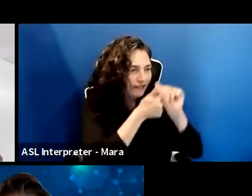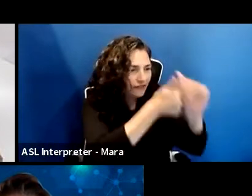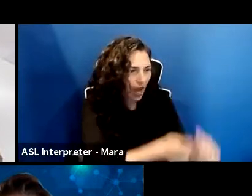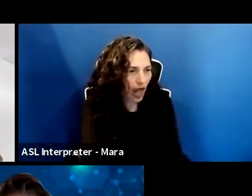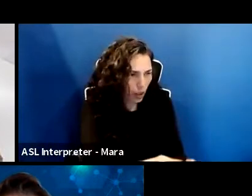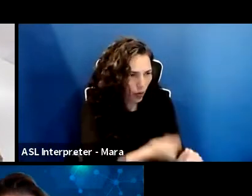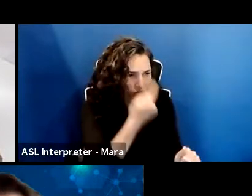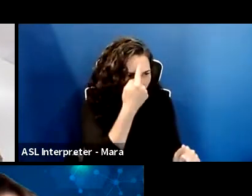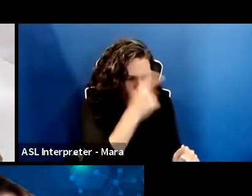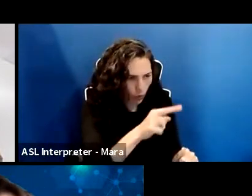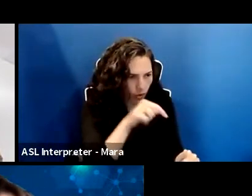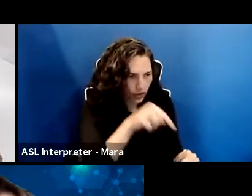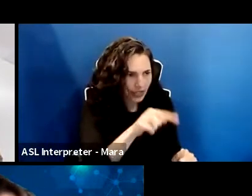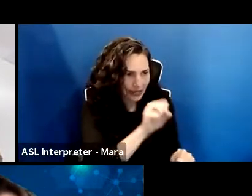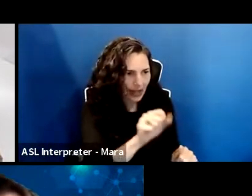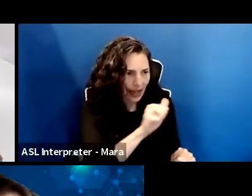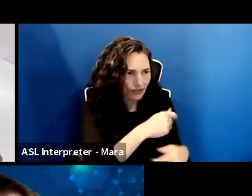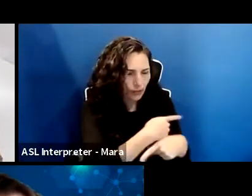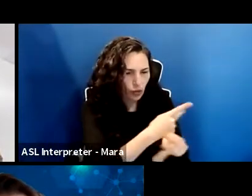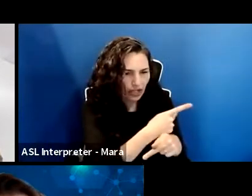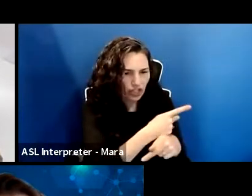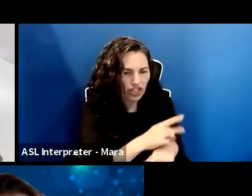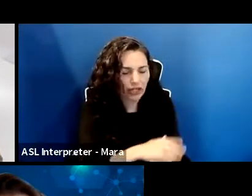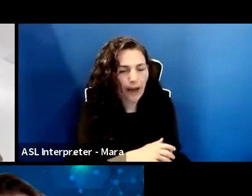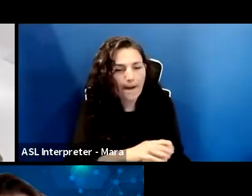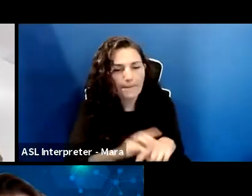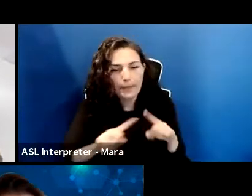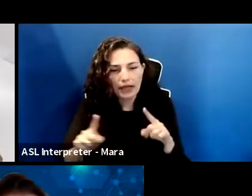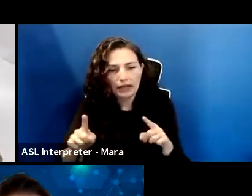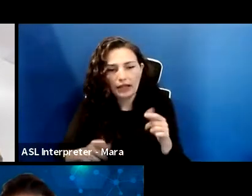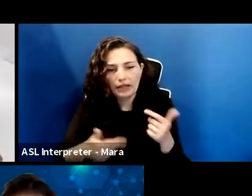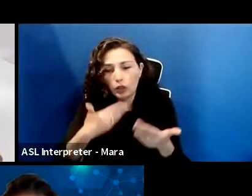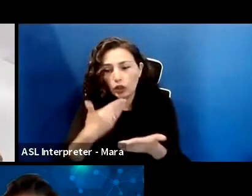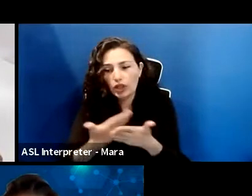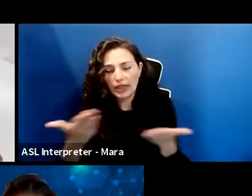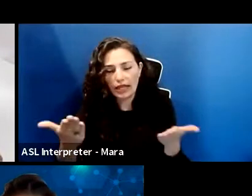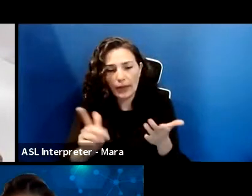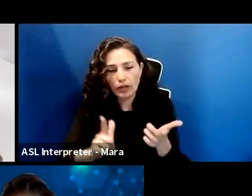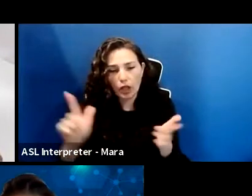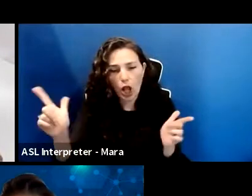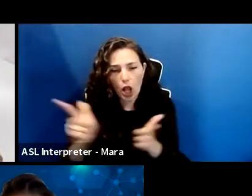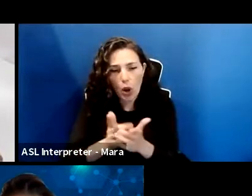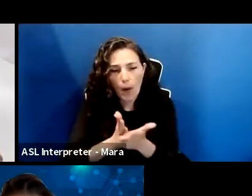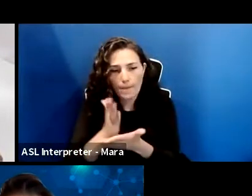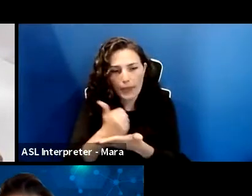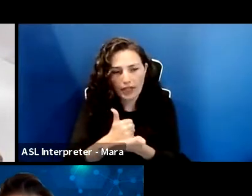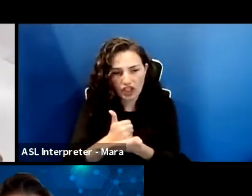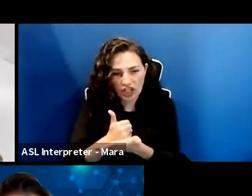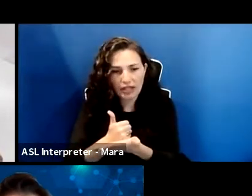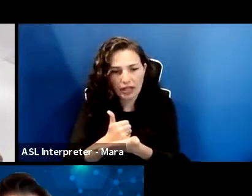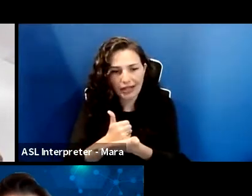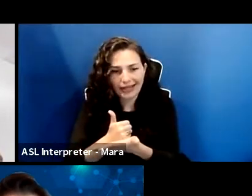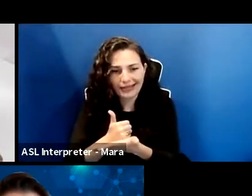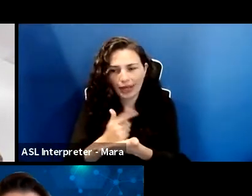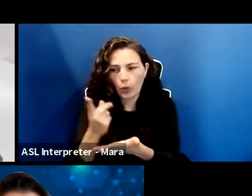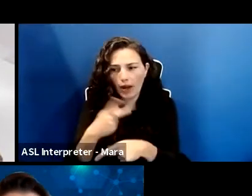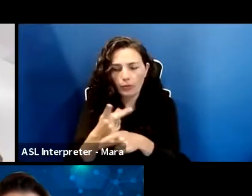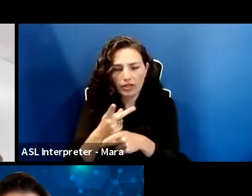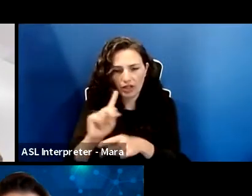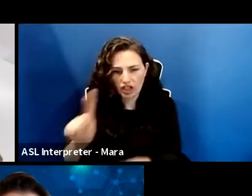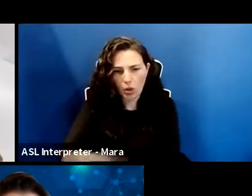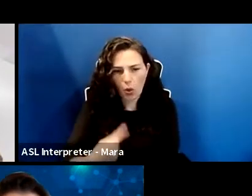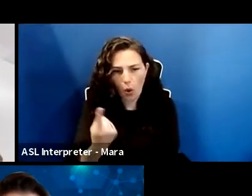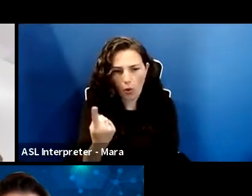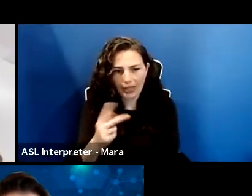great thing about almost all of the low budget promulgated agreements is that they're what we call one production only. Meaning you are coming into